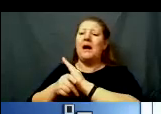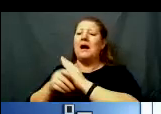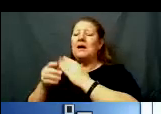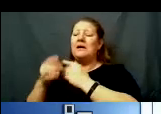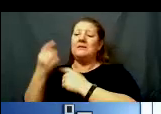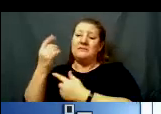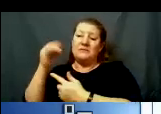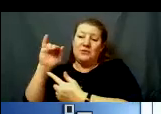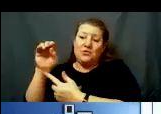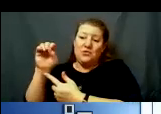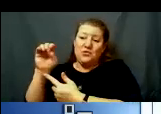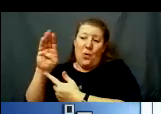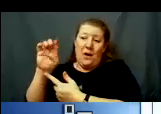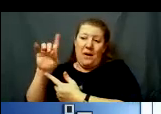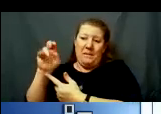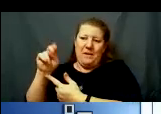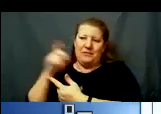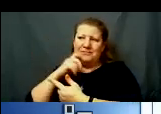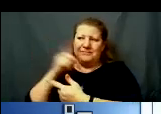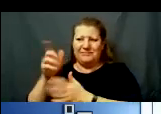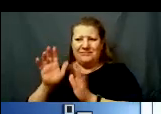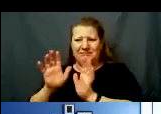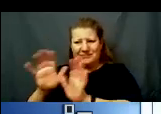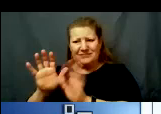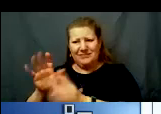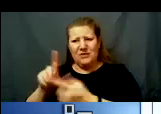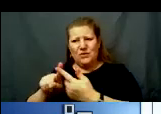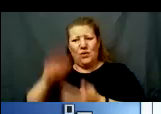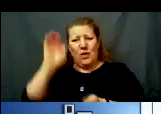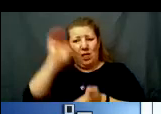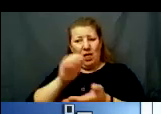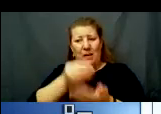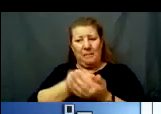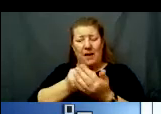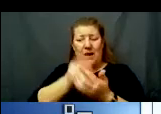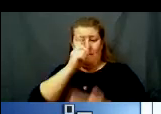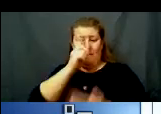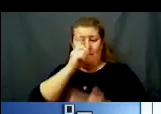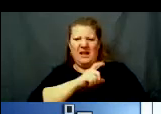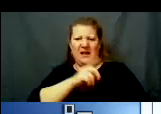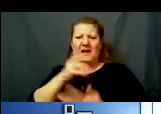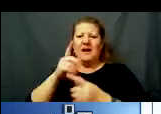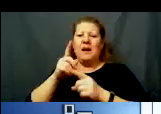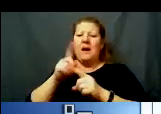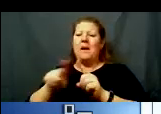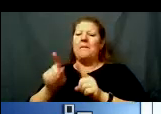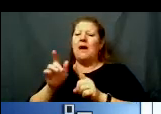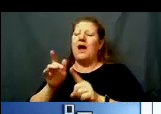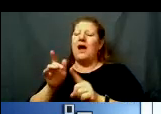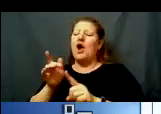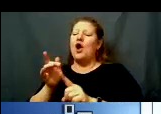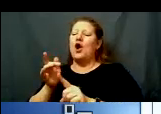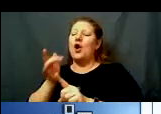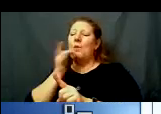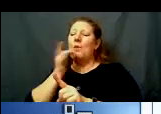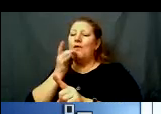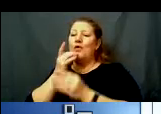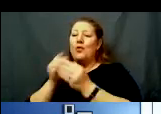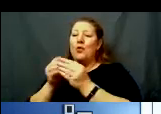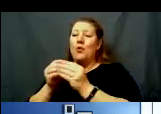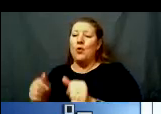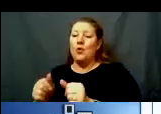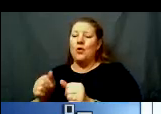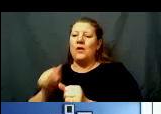of them, who has pushed back strongly against defunding the police, the preferred solution, or at least one preferred pathway,